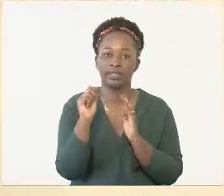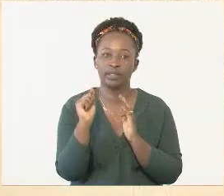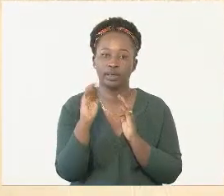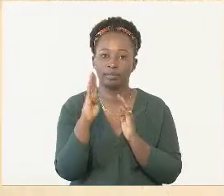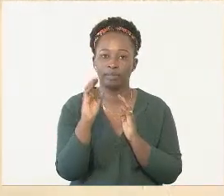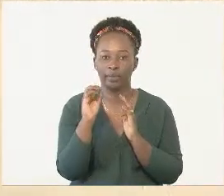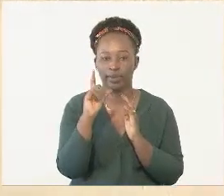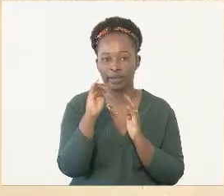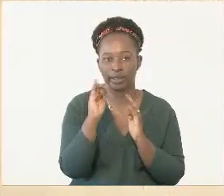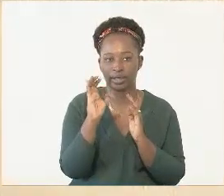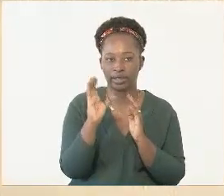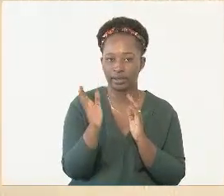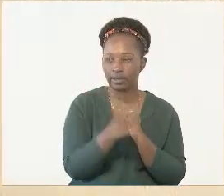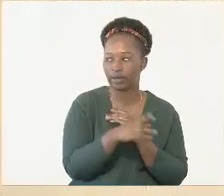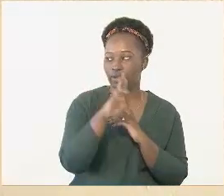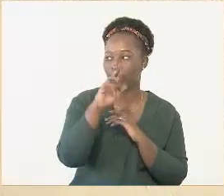rate.